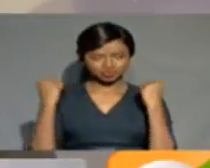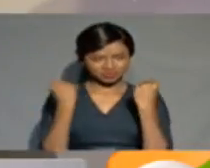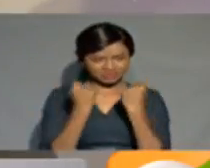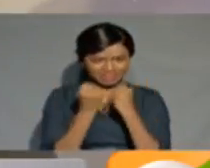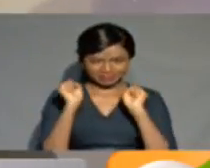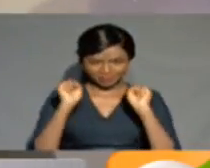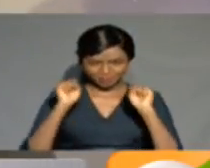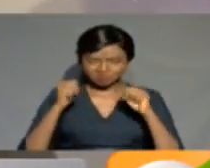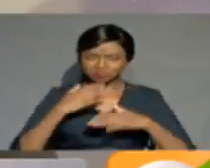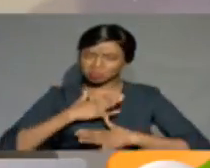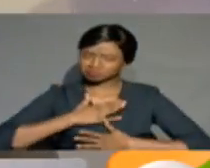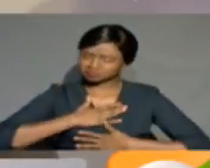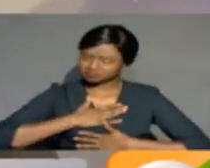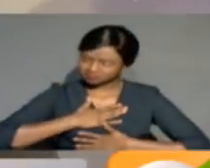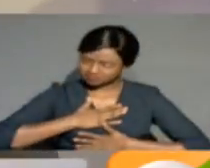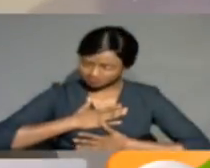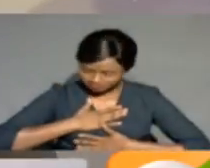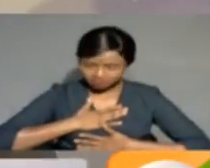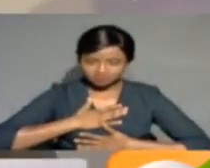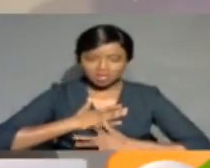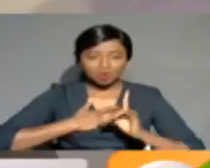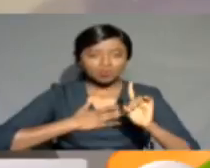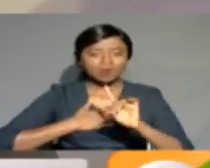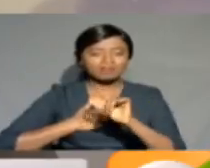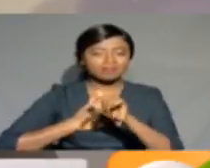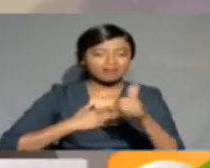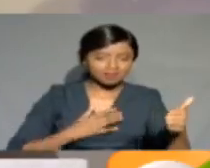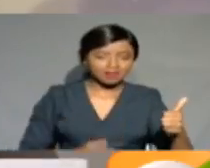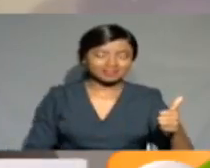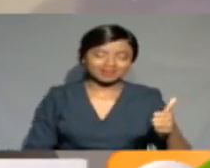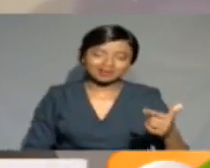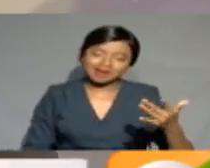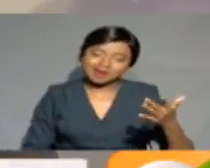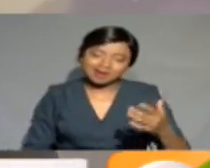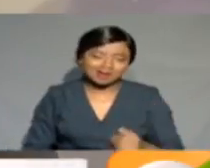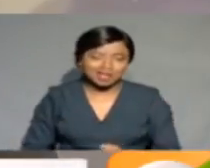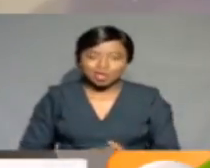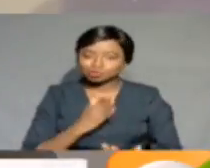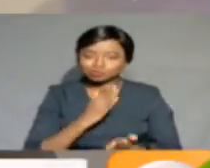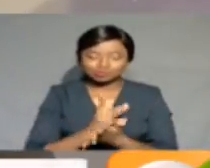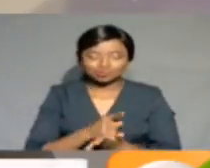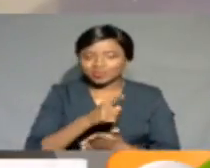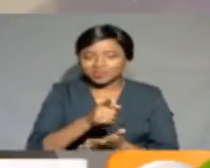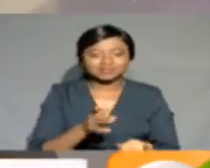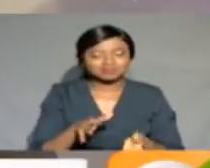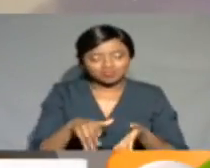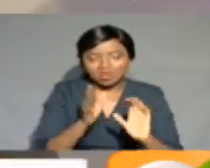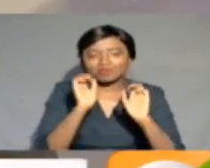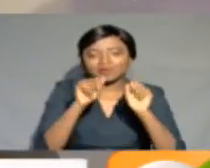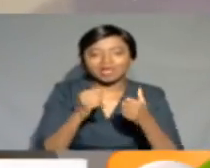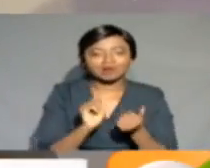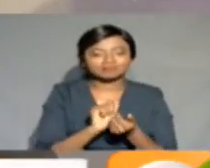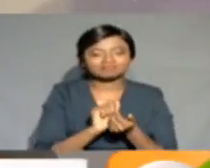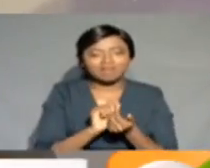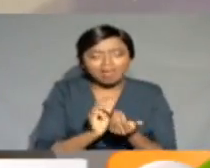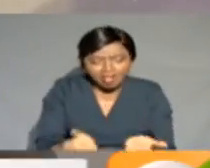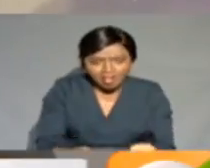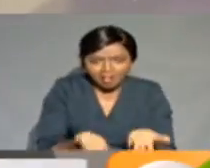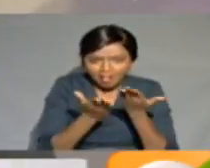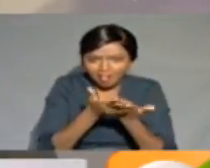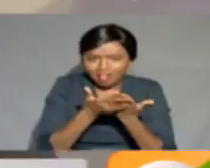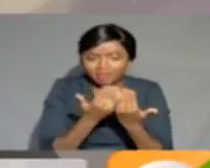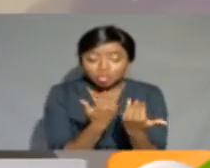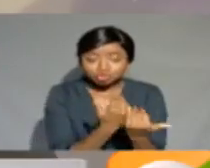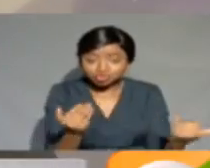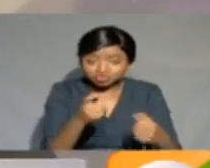model respect for other people, I think that is one way we can model people when they,